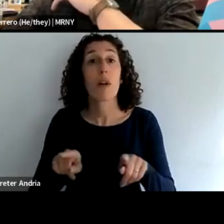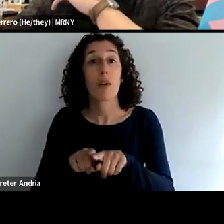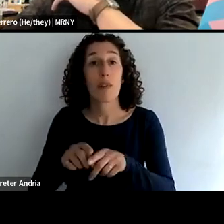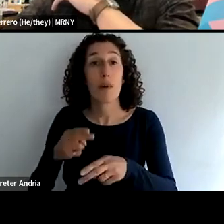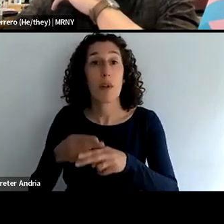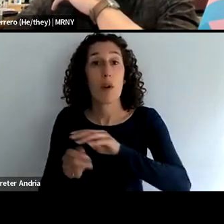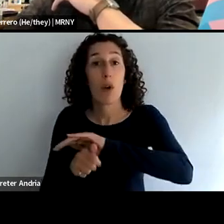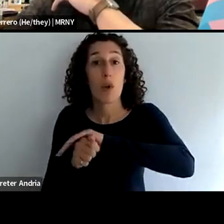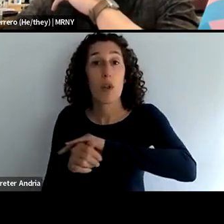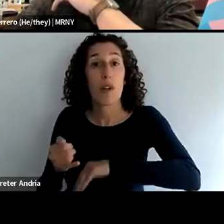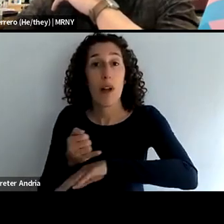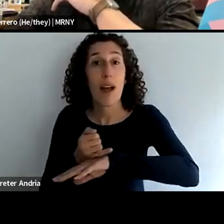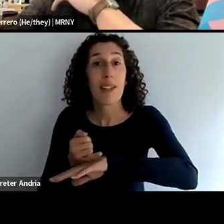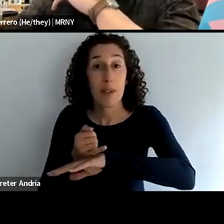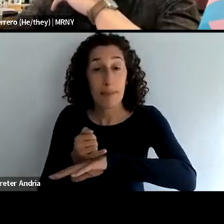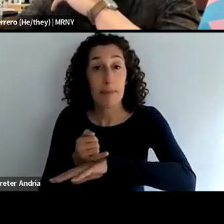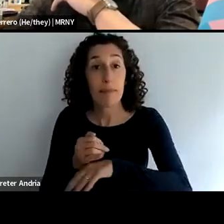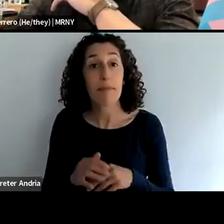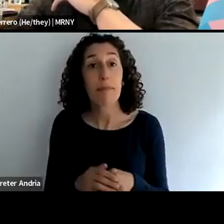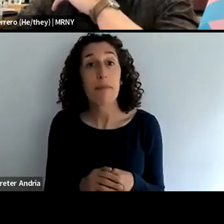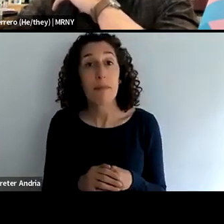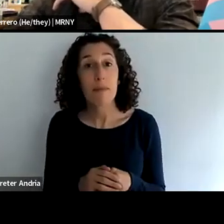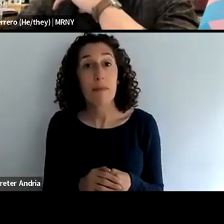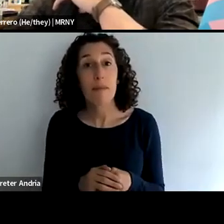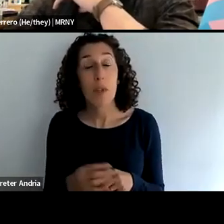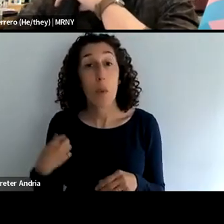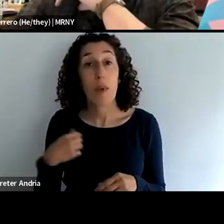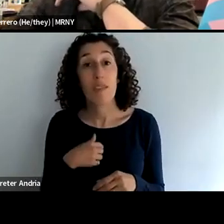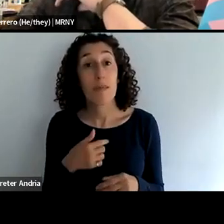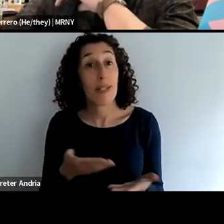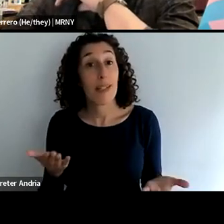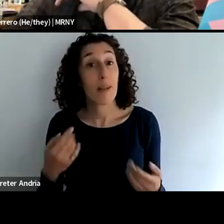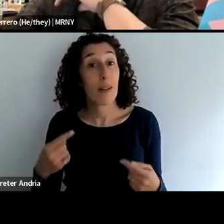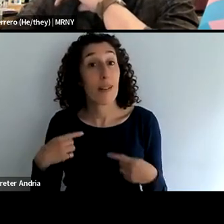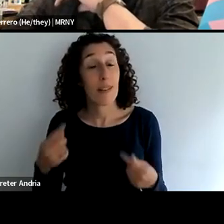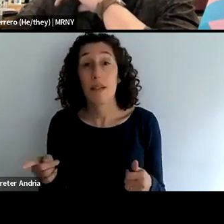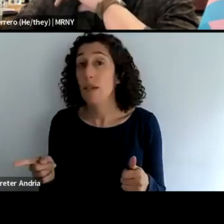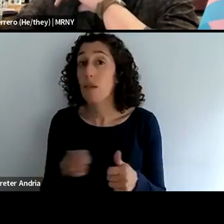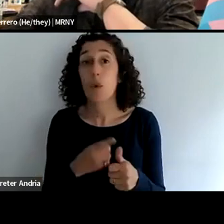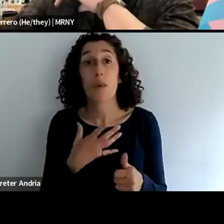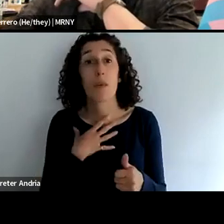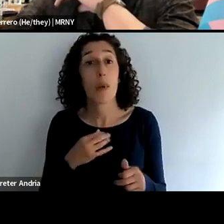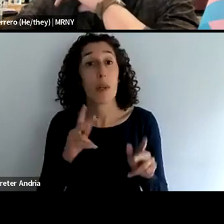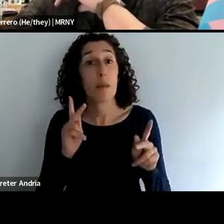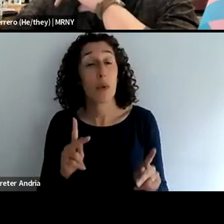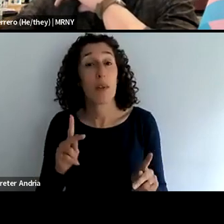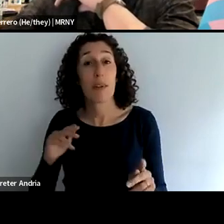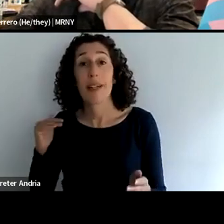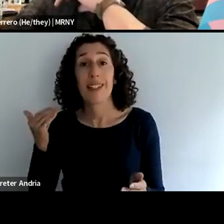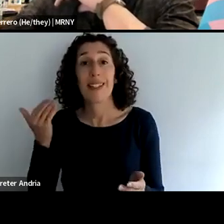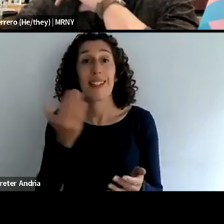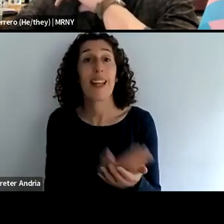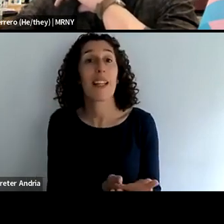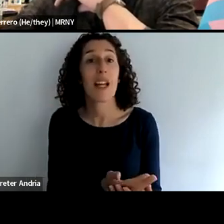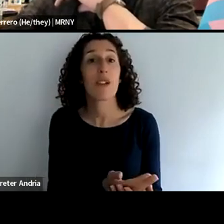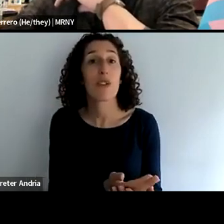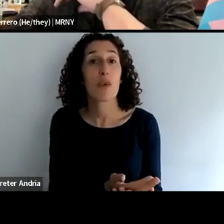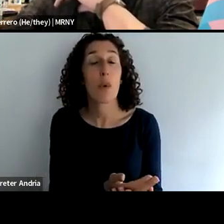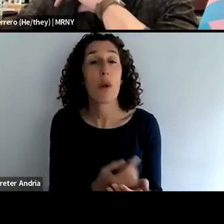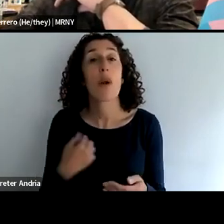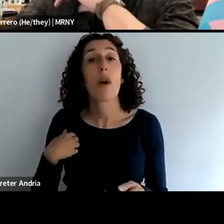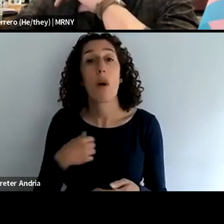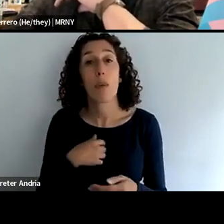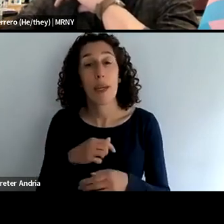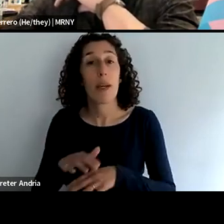We've been here since the first white person landed on the shore, and persecuted as we went